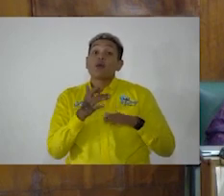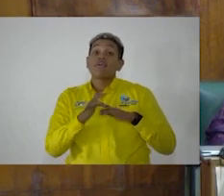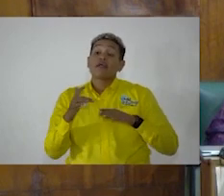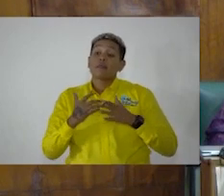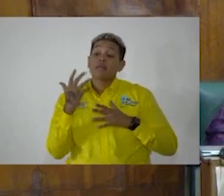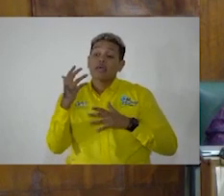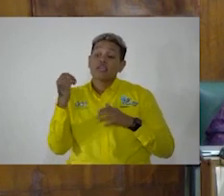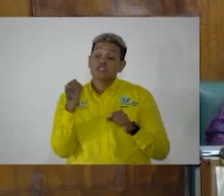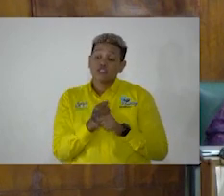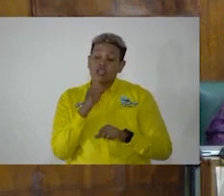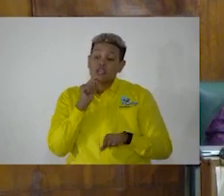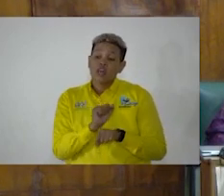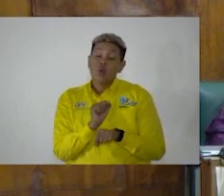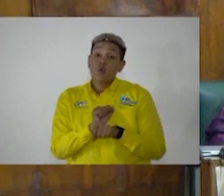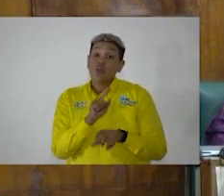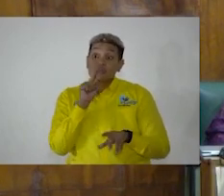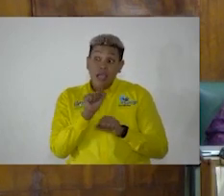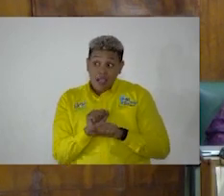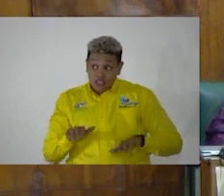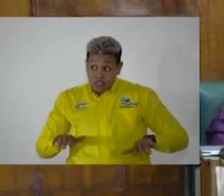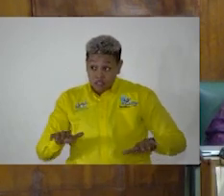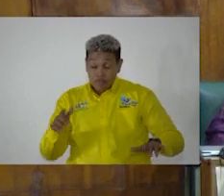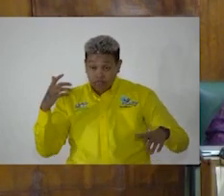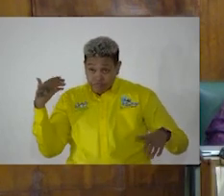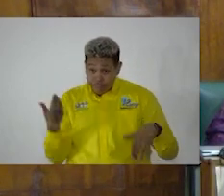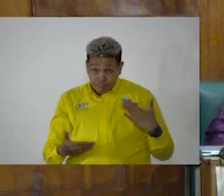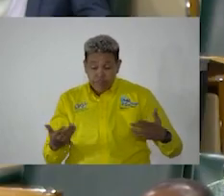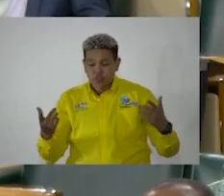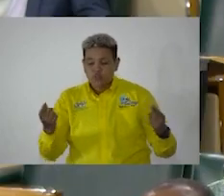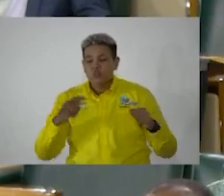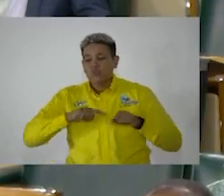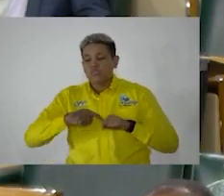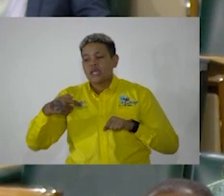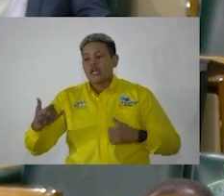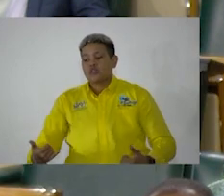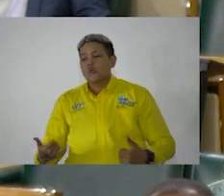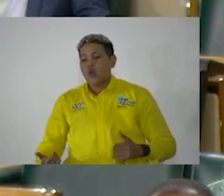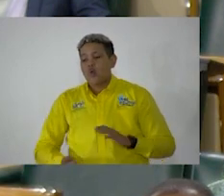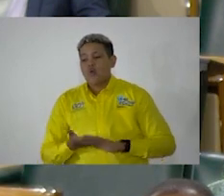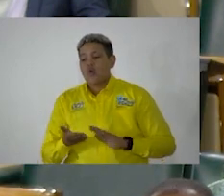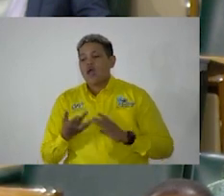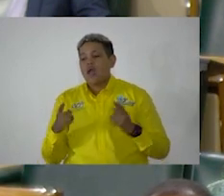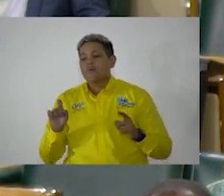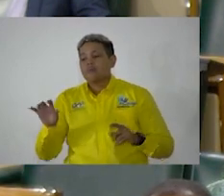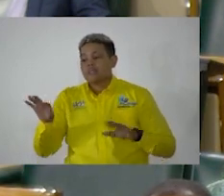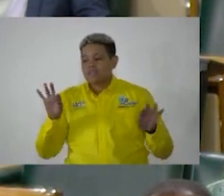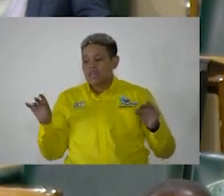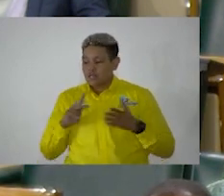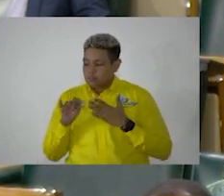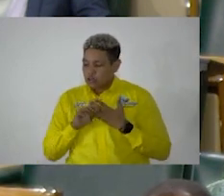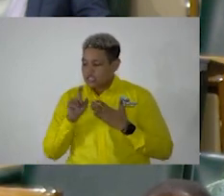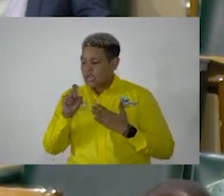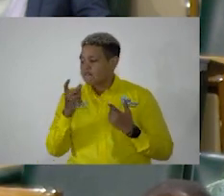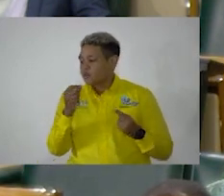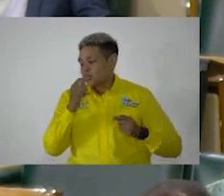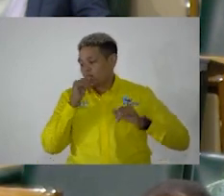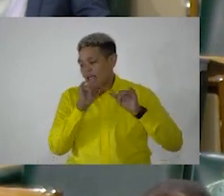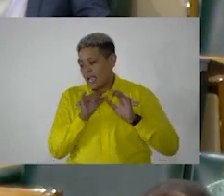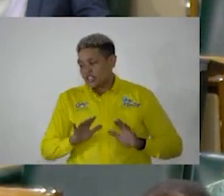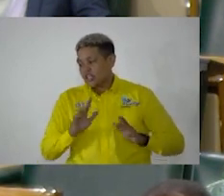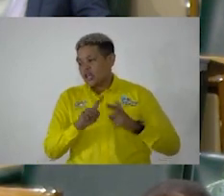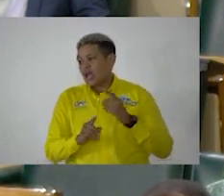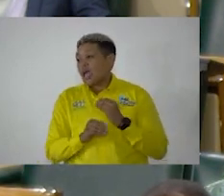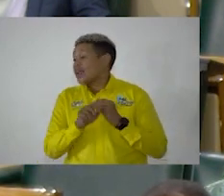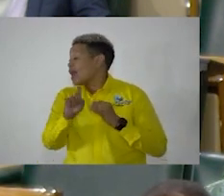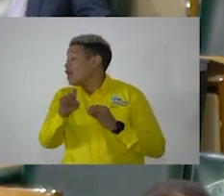that while the money will be available next year, the work to implement the project starts now. You have to select the project, you have to do the engineering, you